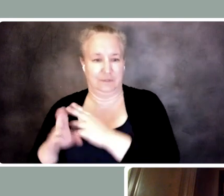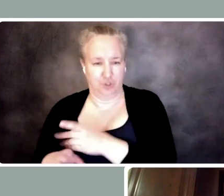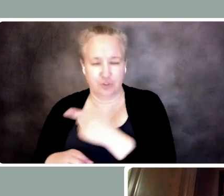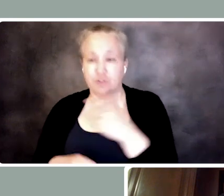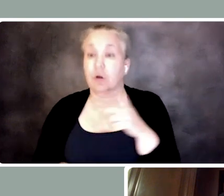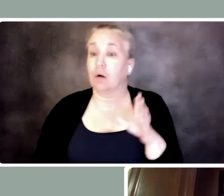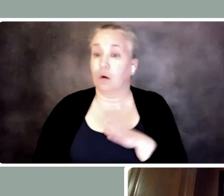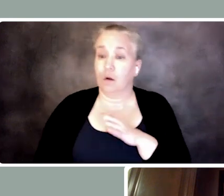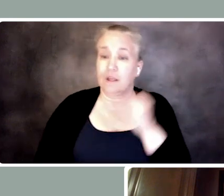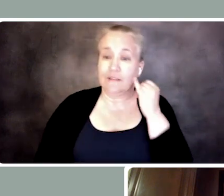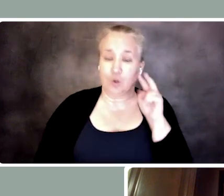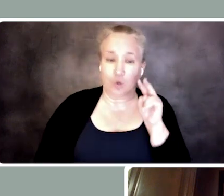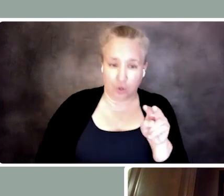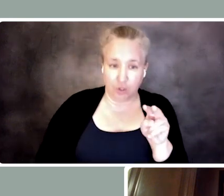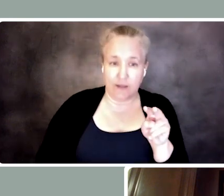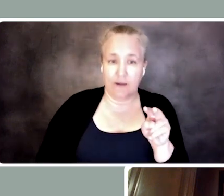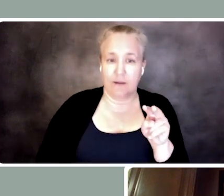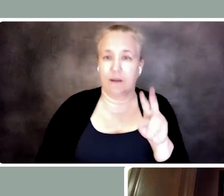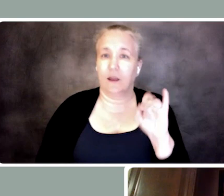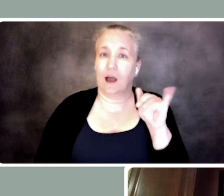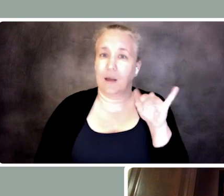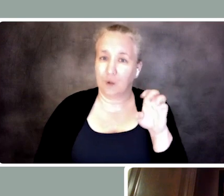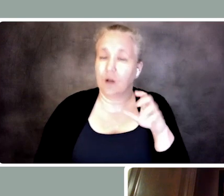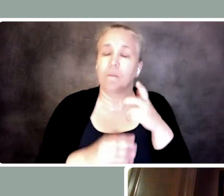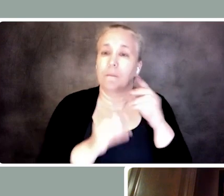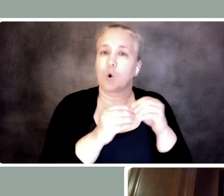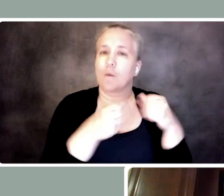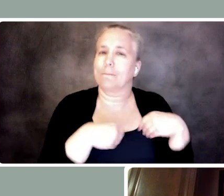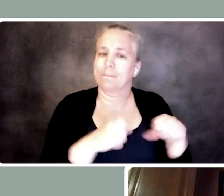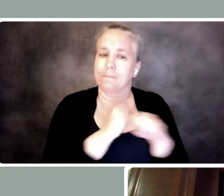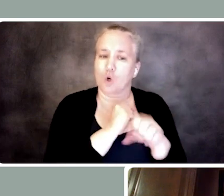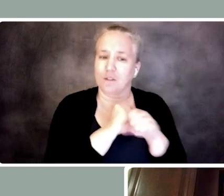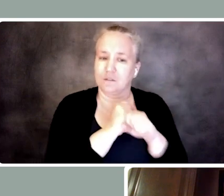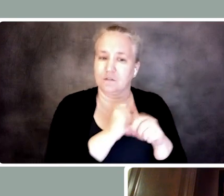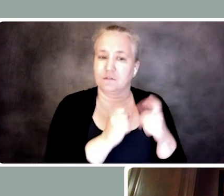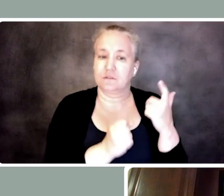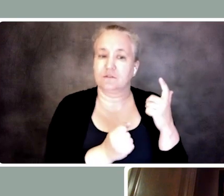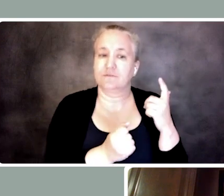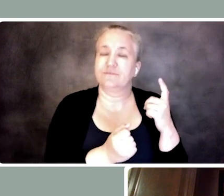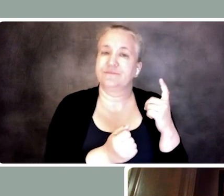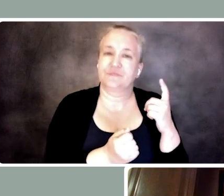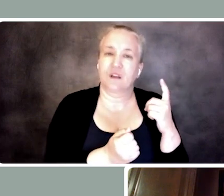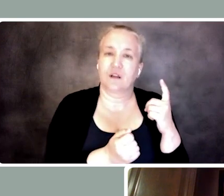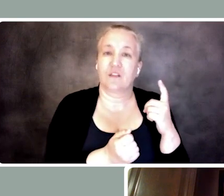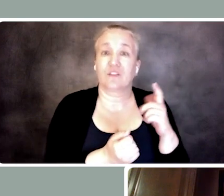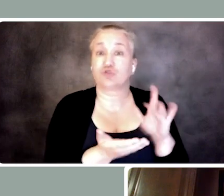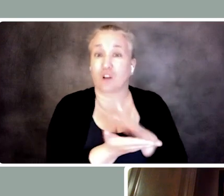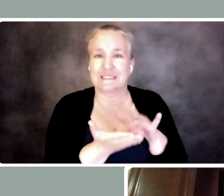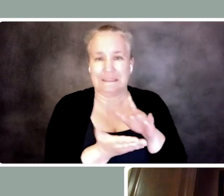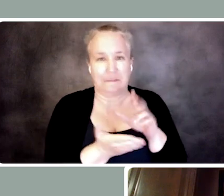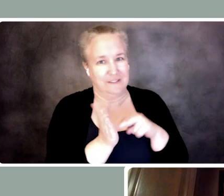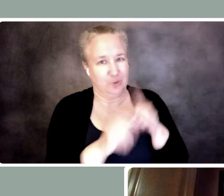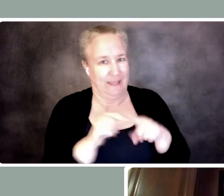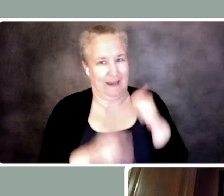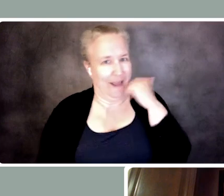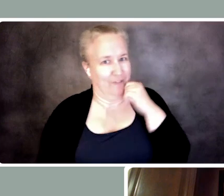look at Ibrance, which is the other more marketed thing, the toxicities of neutropenia do not let you take it every day. You have